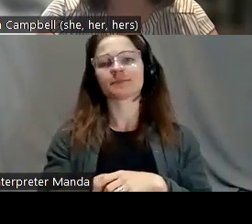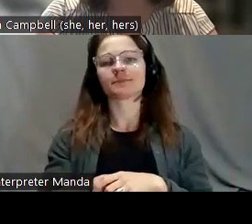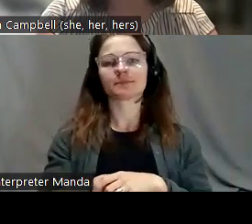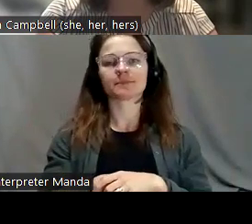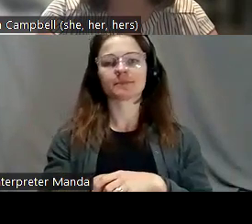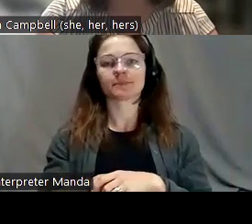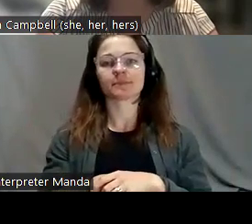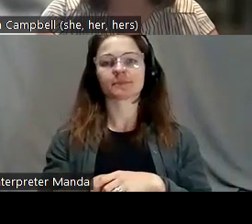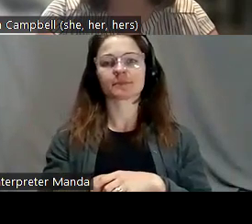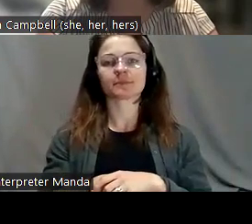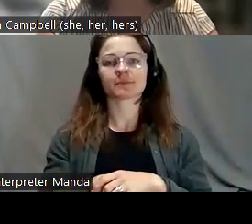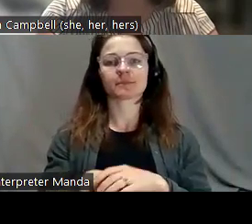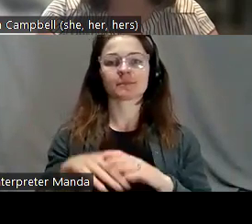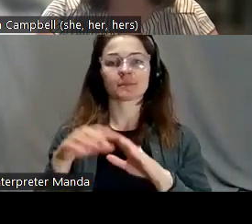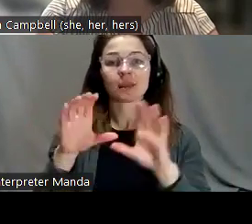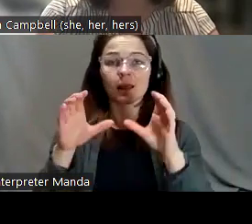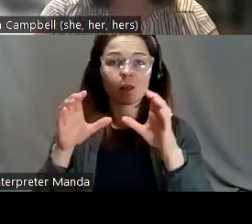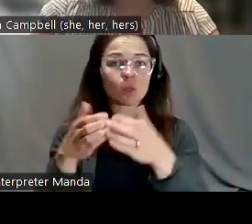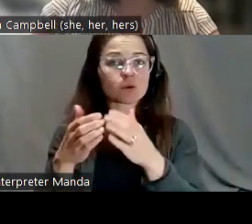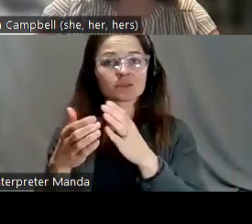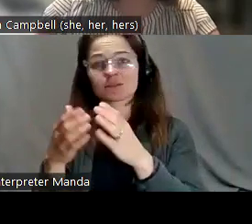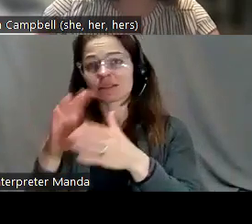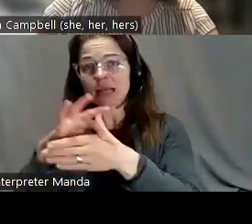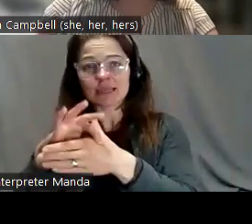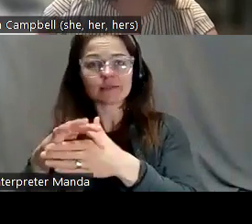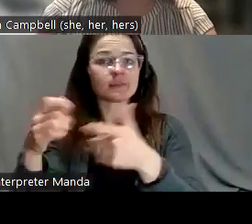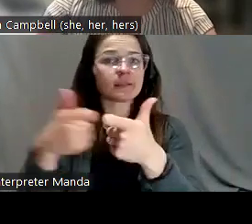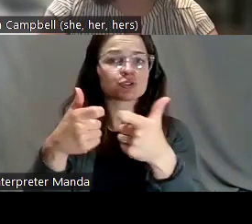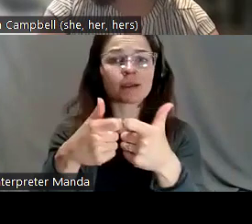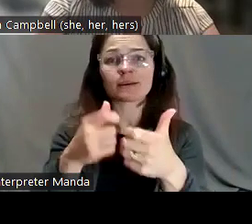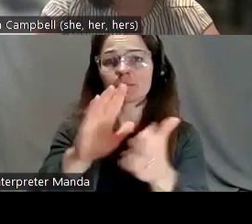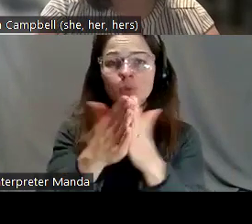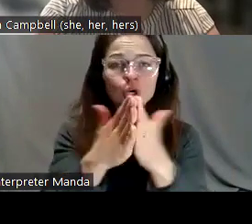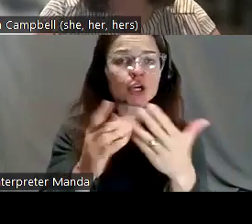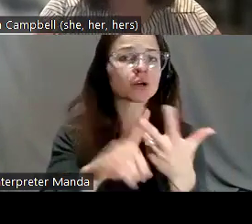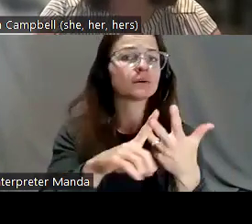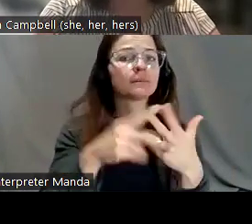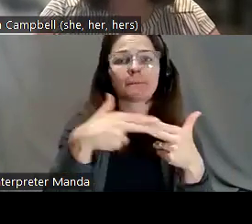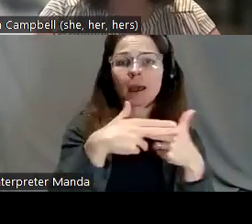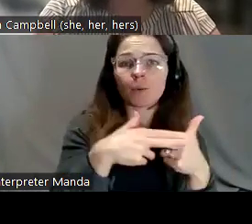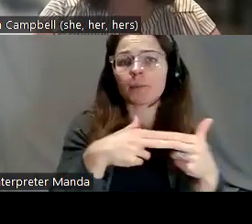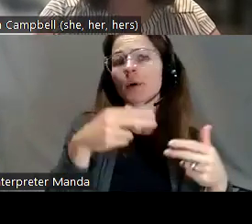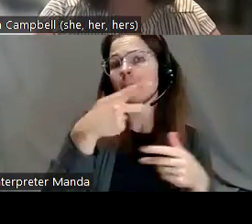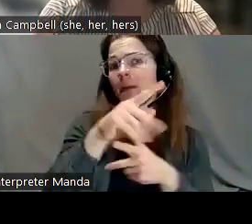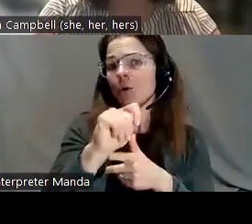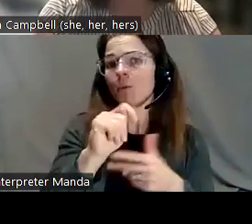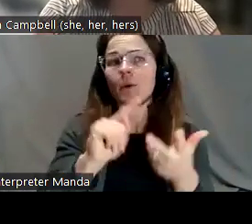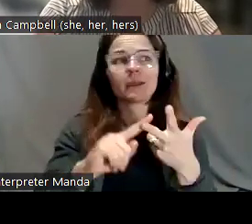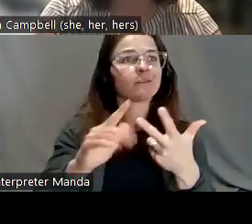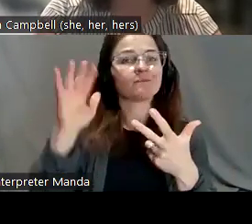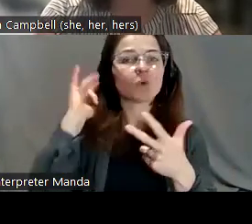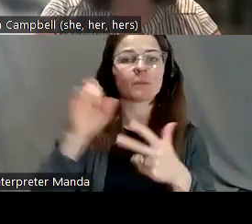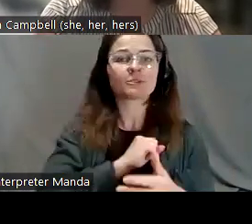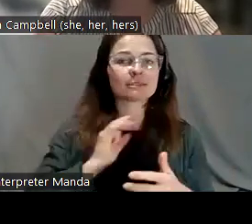having course content, whether that's electronic textbooks, PowerPoints, any form of content our faculty members create in our